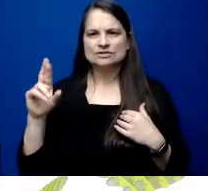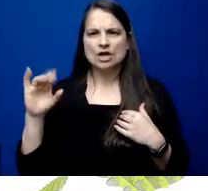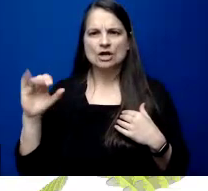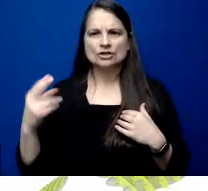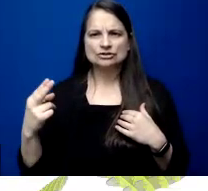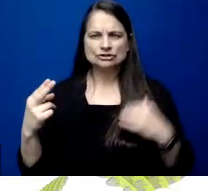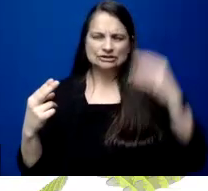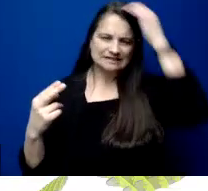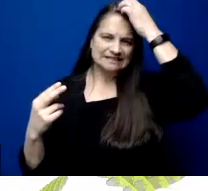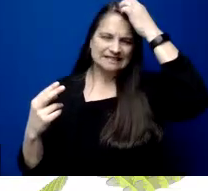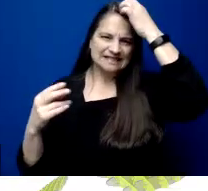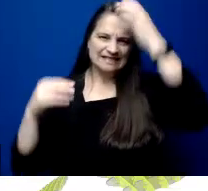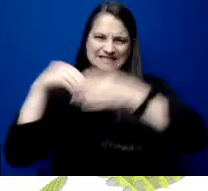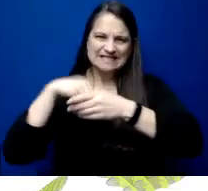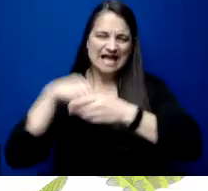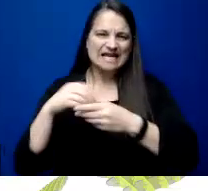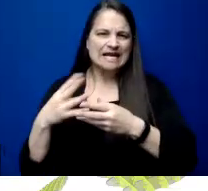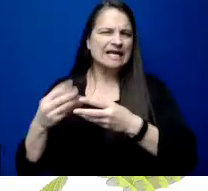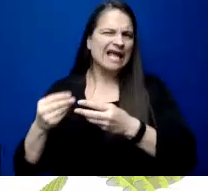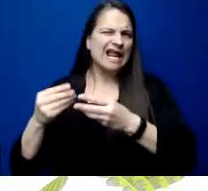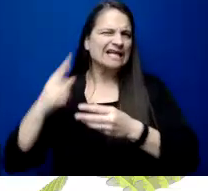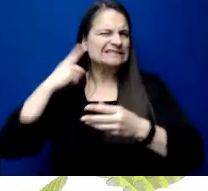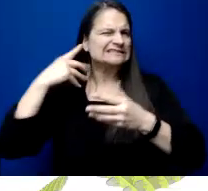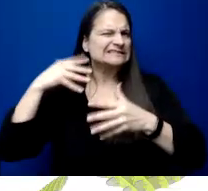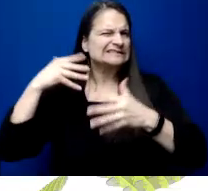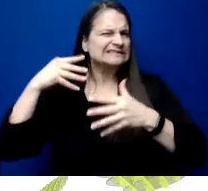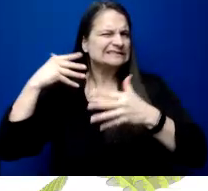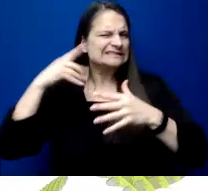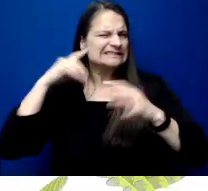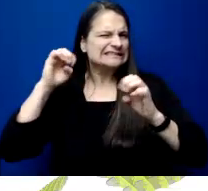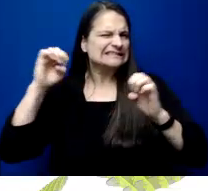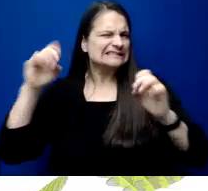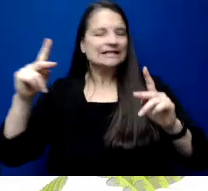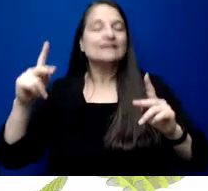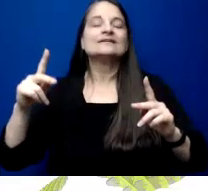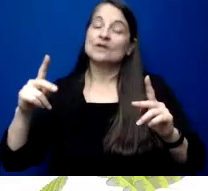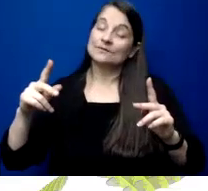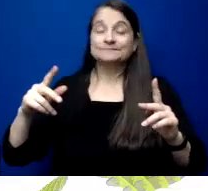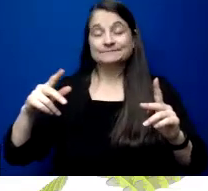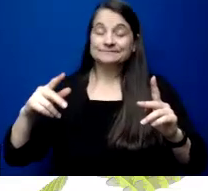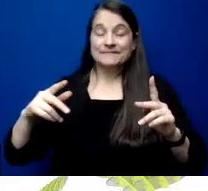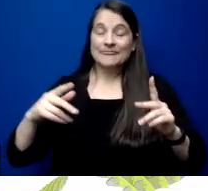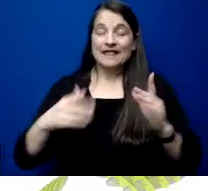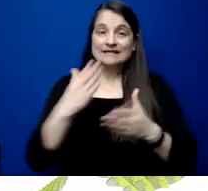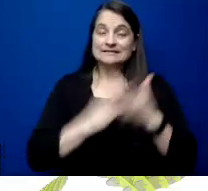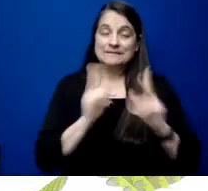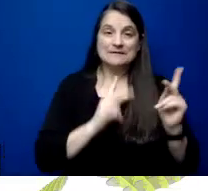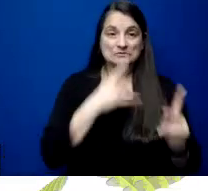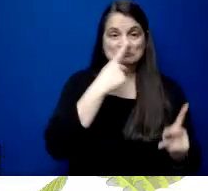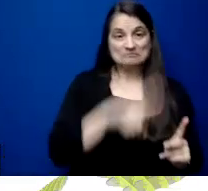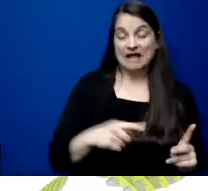and some people love that. Not everyone does, which is why our program is helpful. So you can try those out to make sure it works before you get